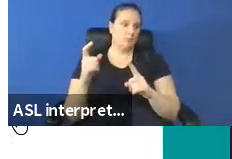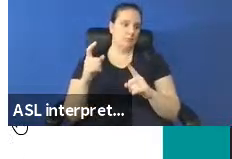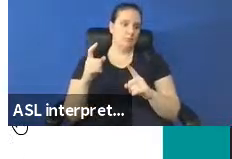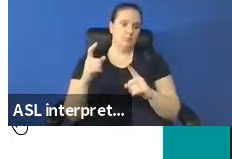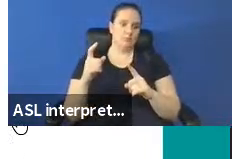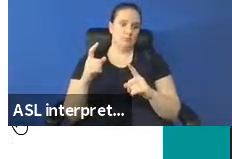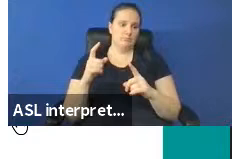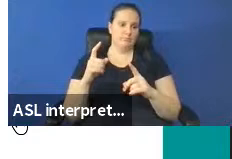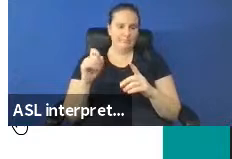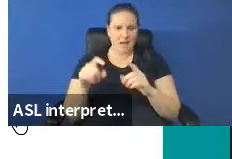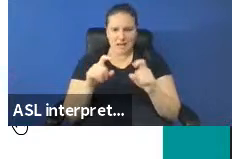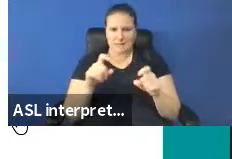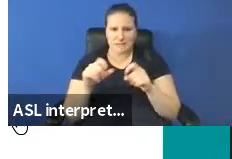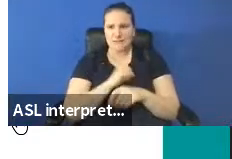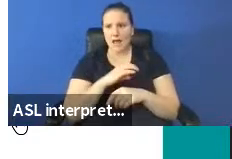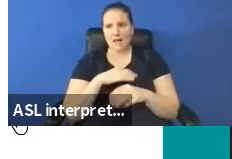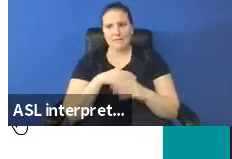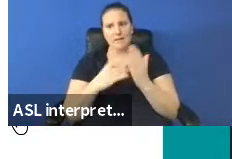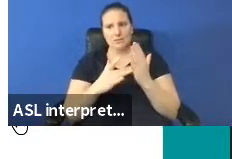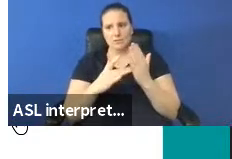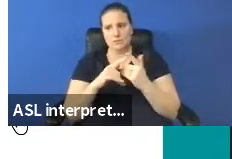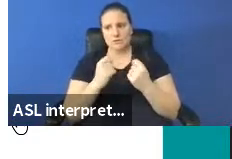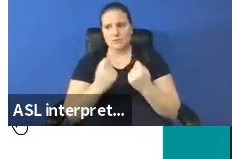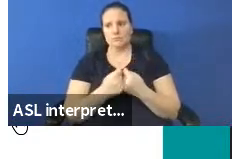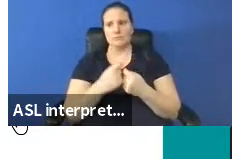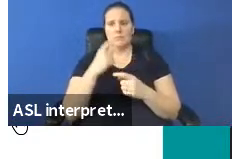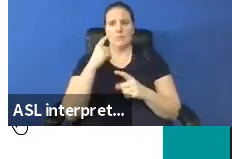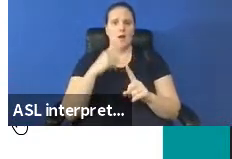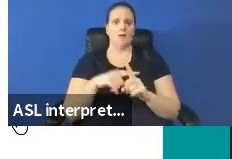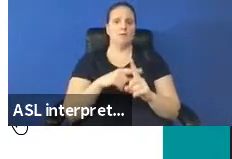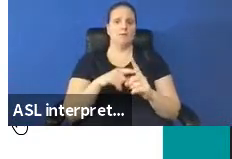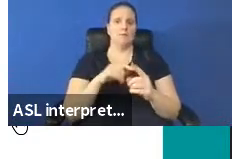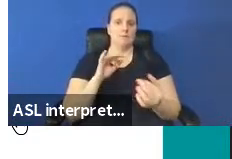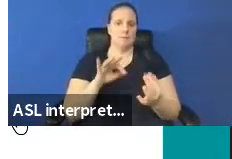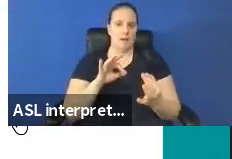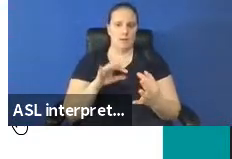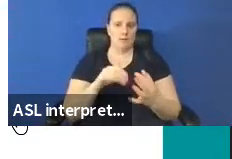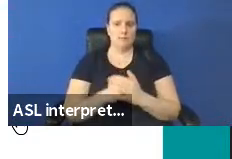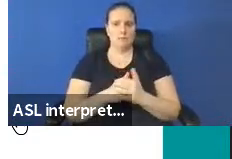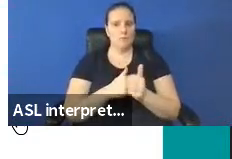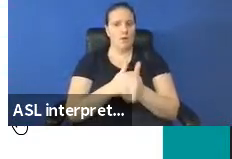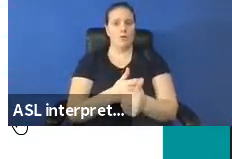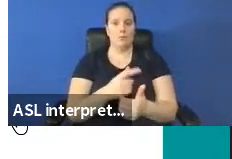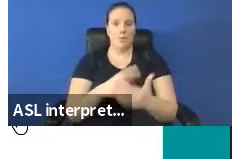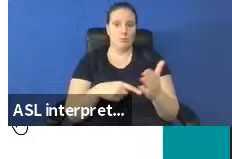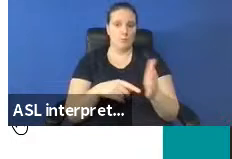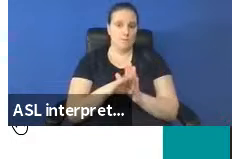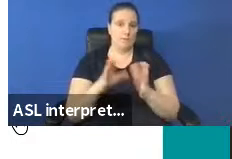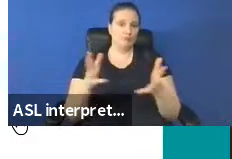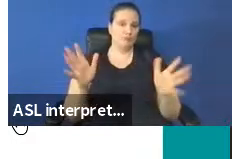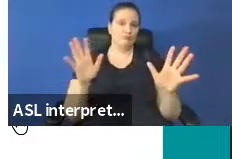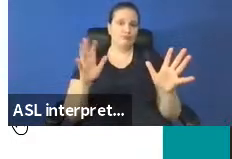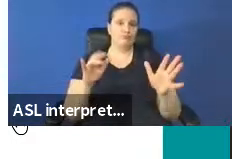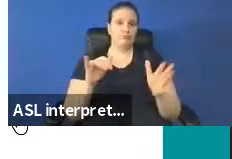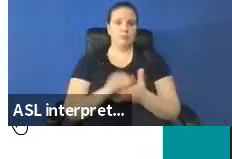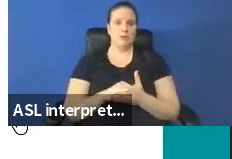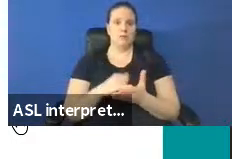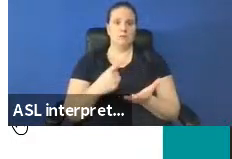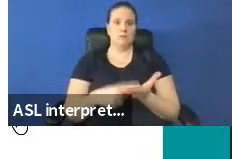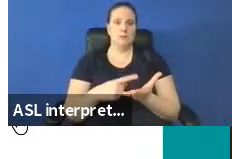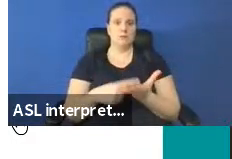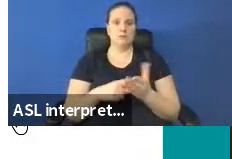and various technical teams, and they've given us positive feedback and are on board with what we developed. So I'm going to go through these